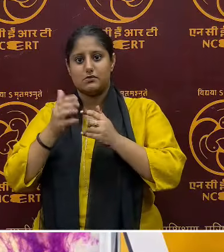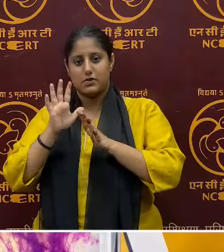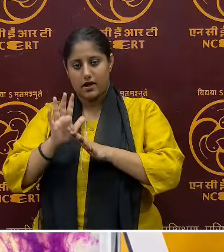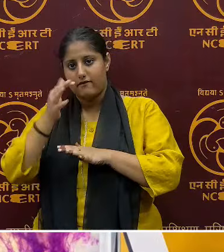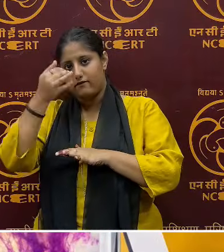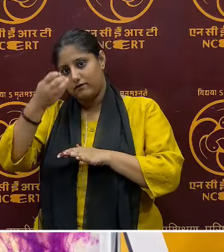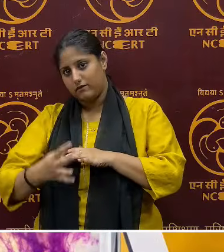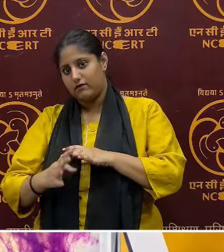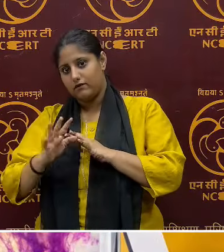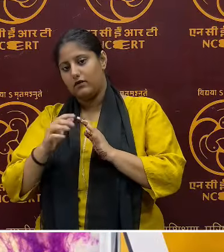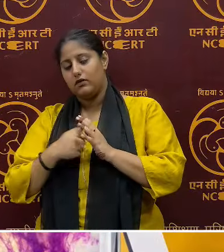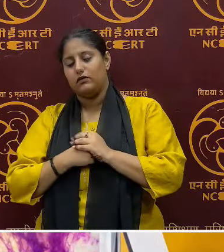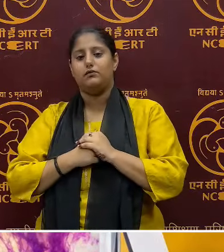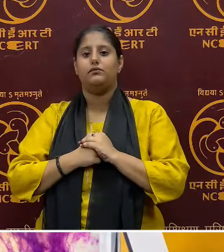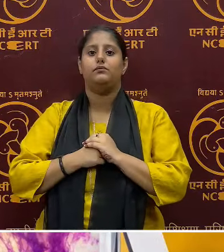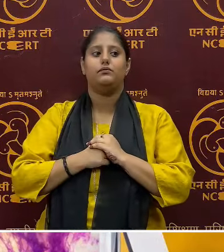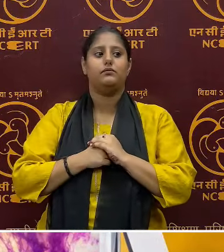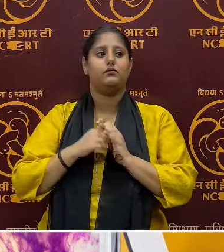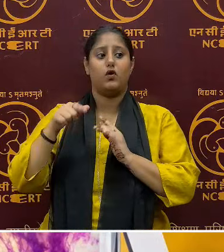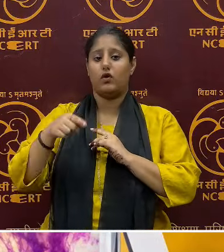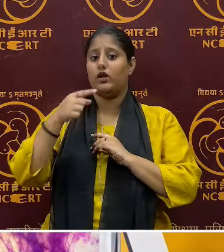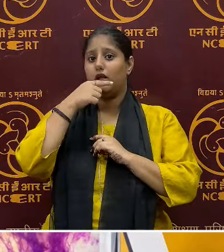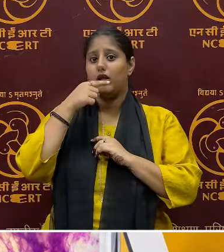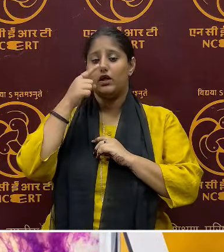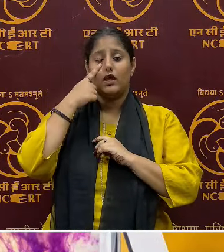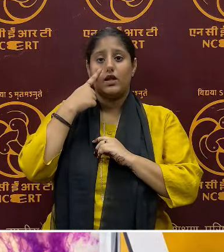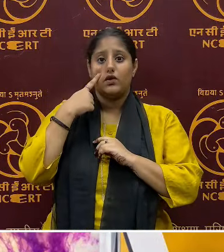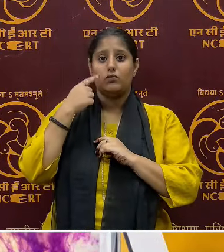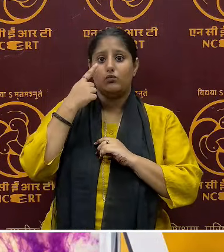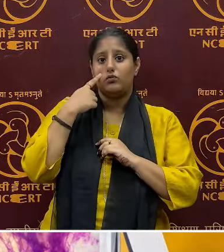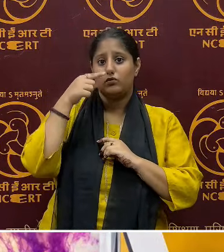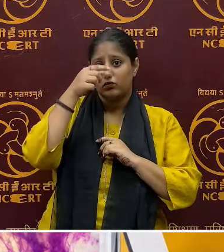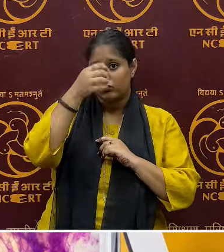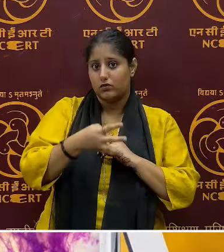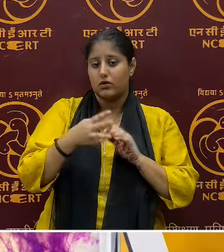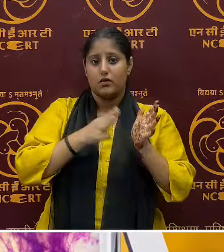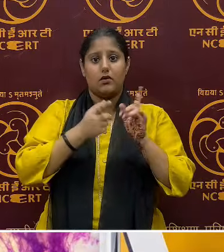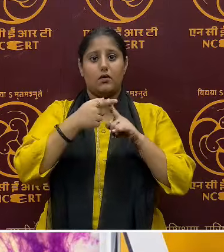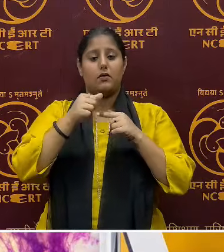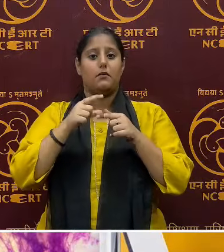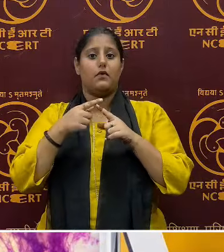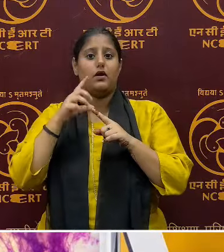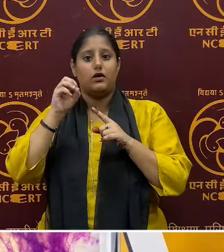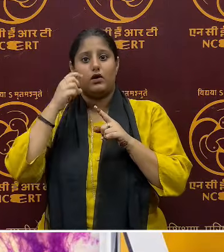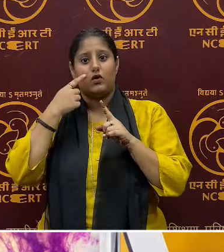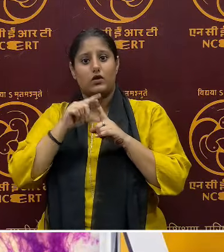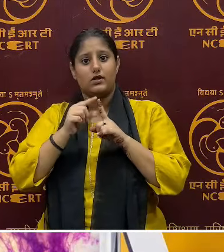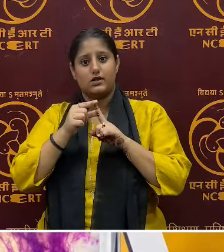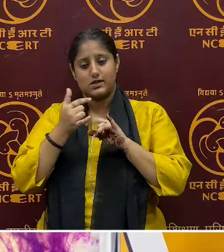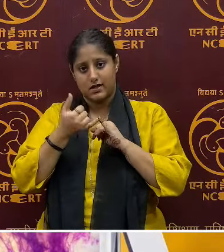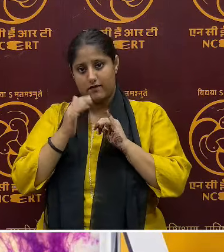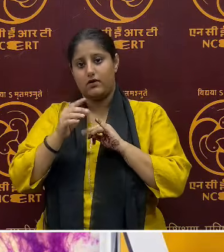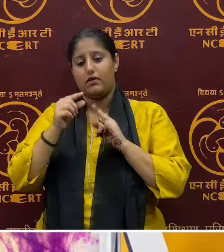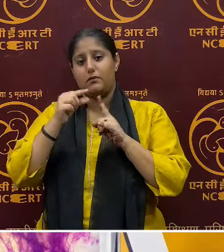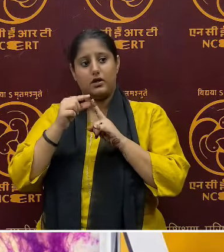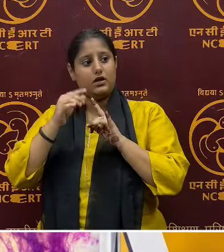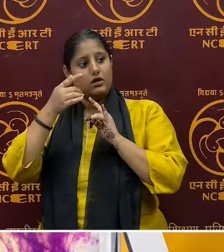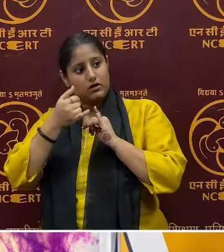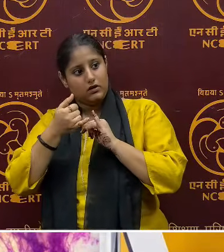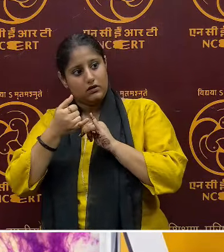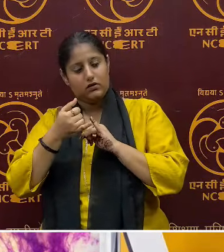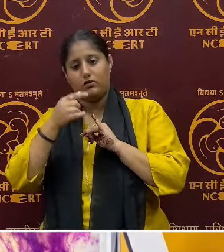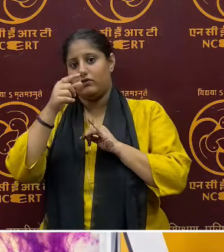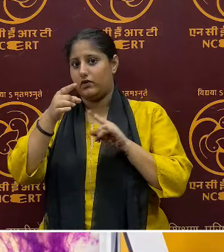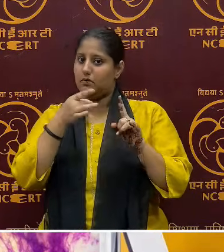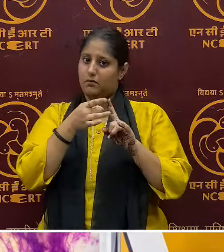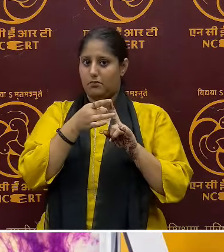the non-metals. And the yellow color elements are representing metalloids, and the p block elements and s block elements are metals.